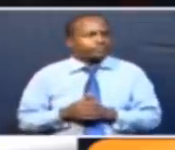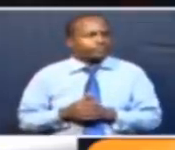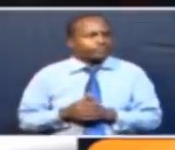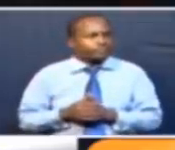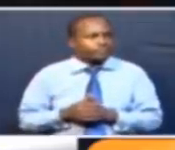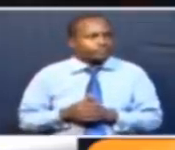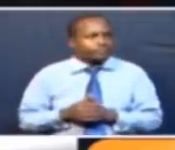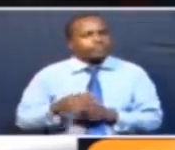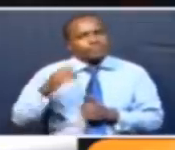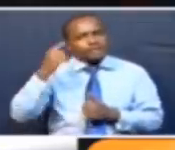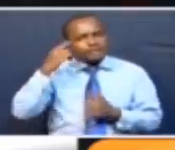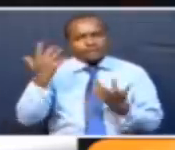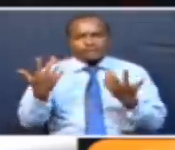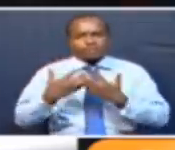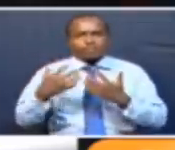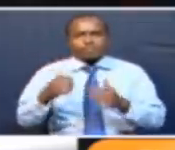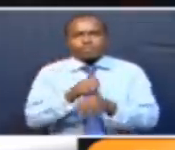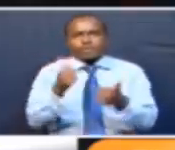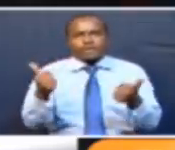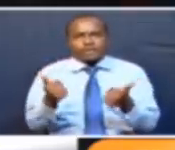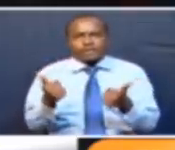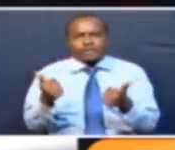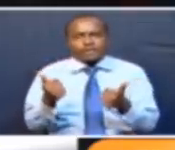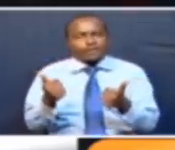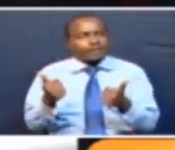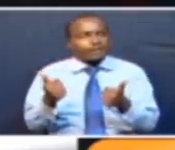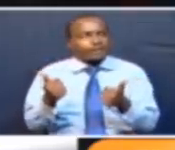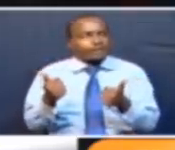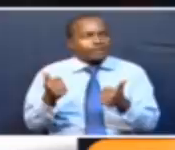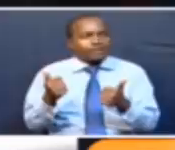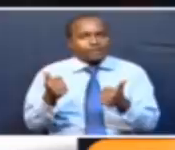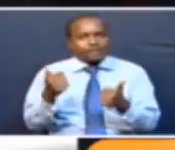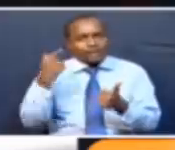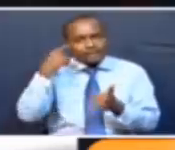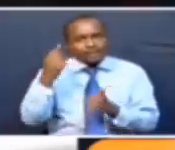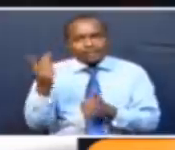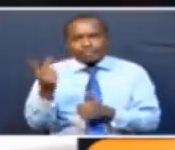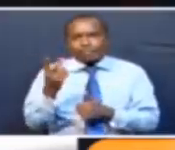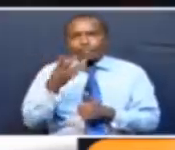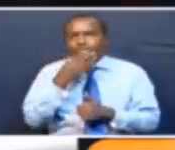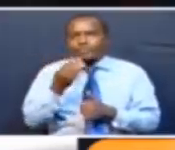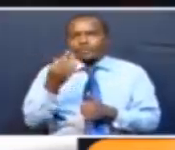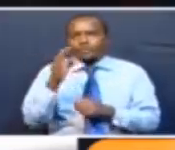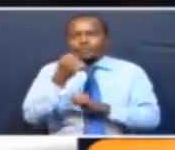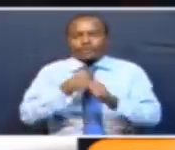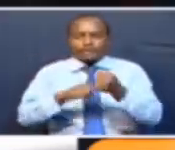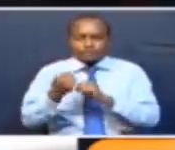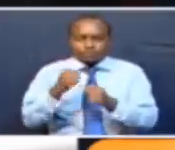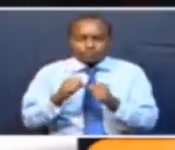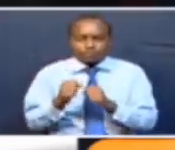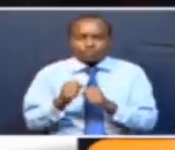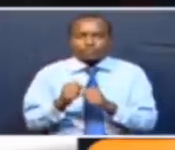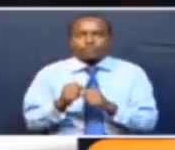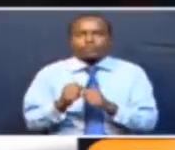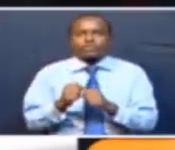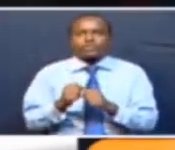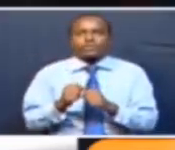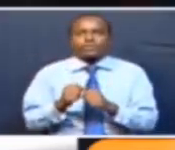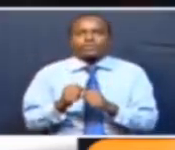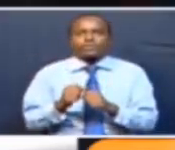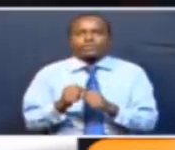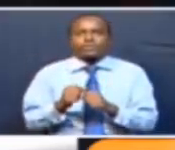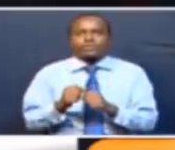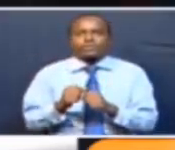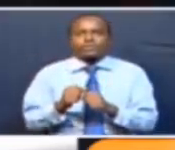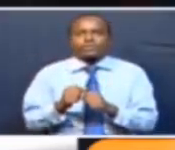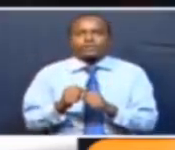No, they will get along very well. I think they're all men of action. And bearing in mind that